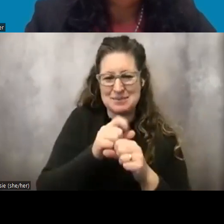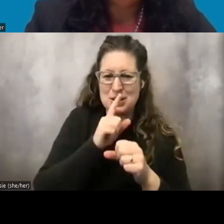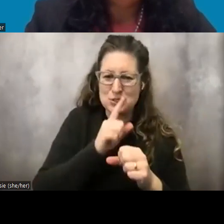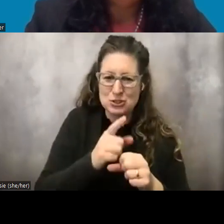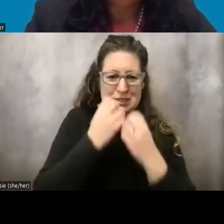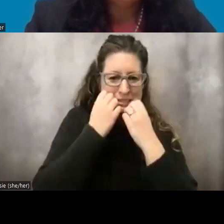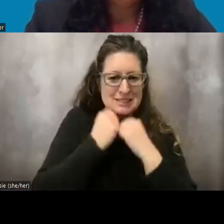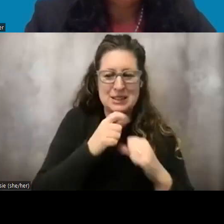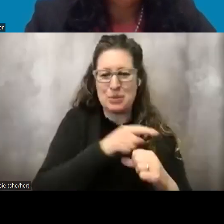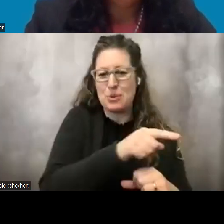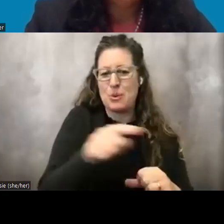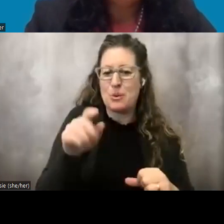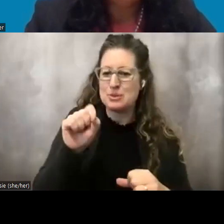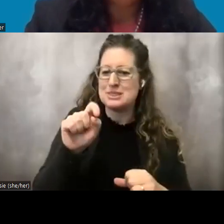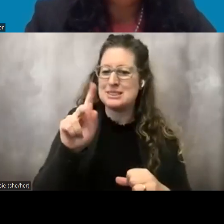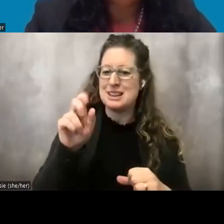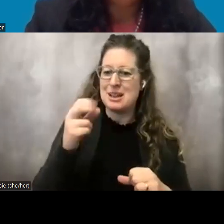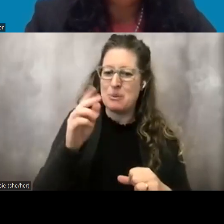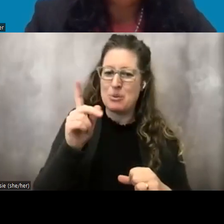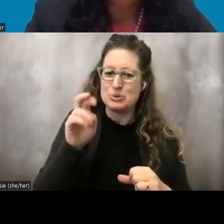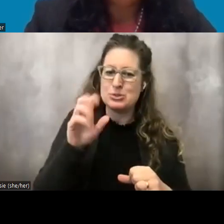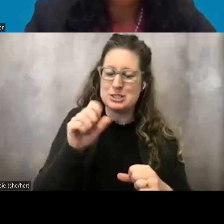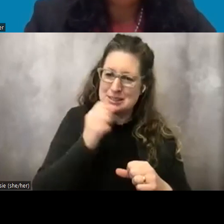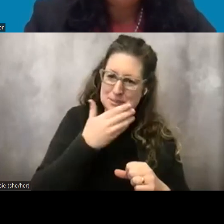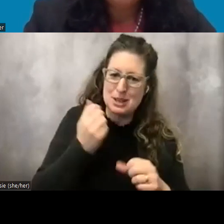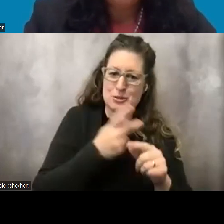stakeholders are taken care of?